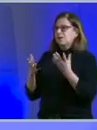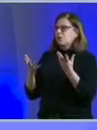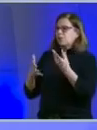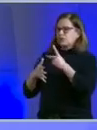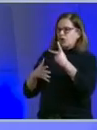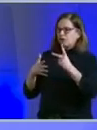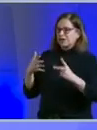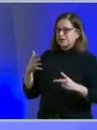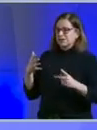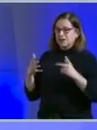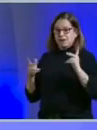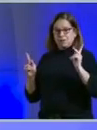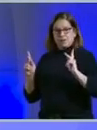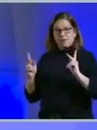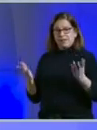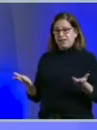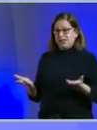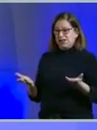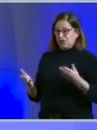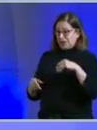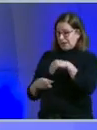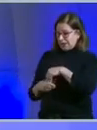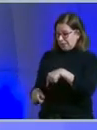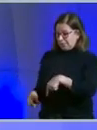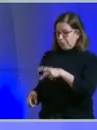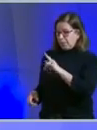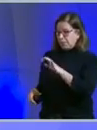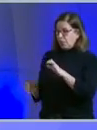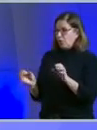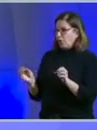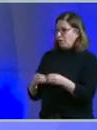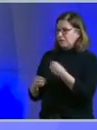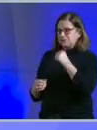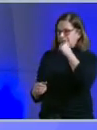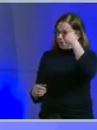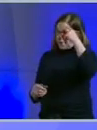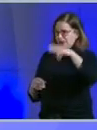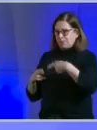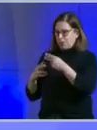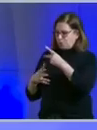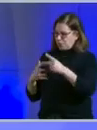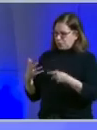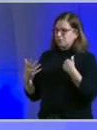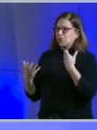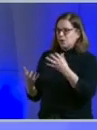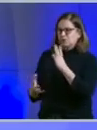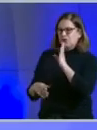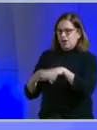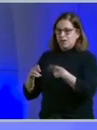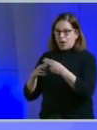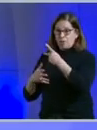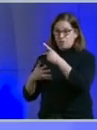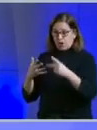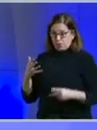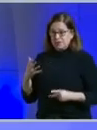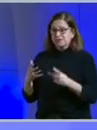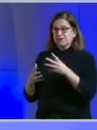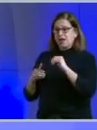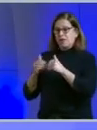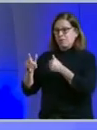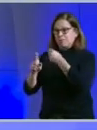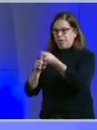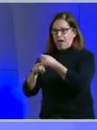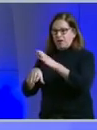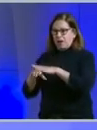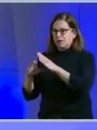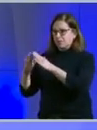in public office don't really think about prioritizing, but as importantly, really involving the community in setting those priorities. So I commend